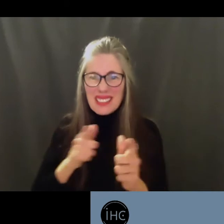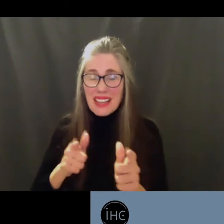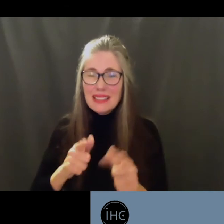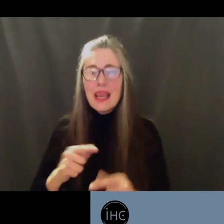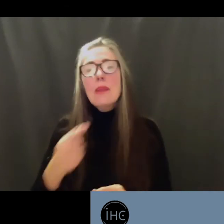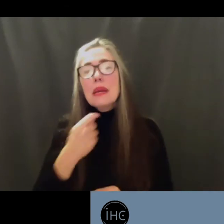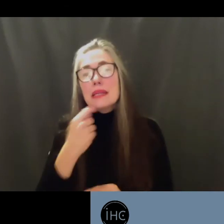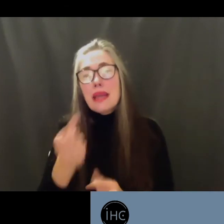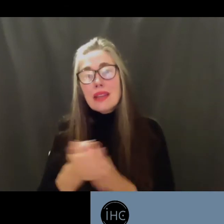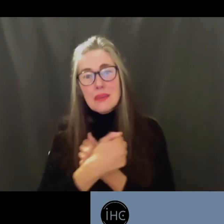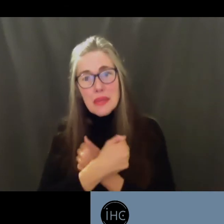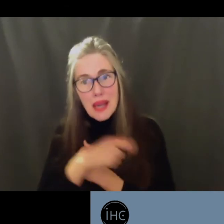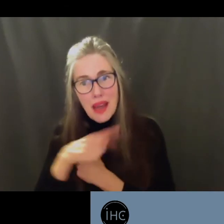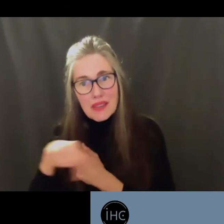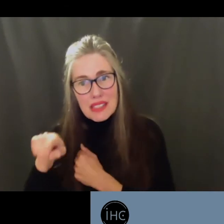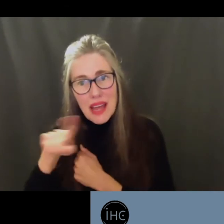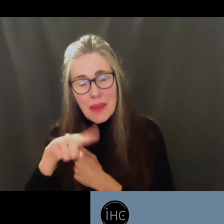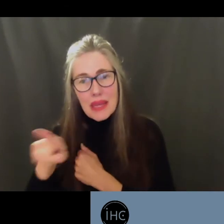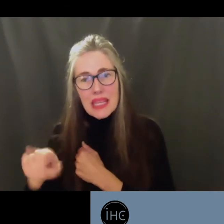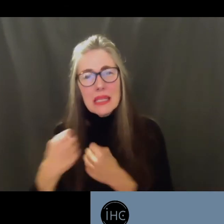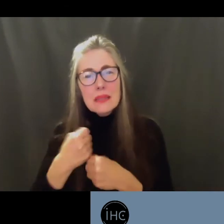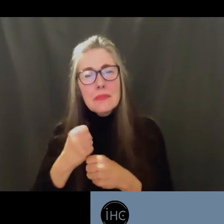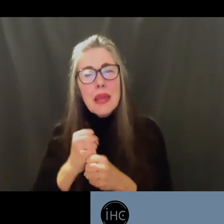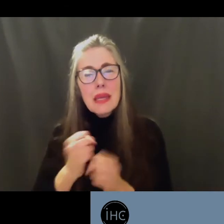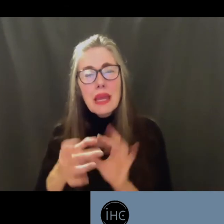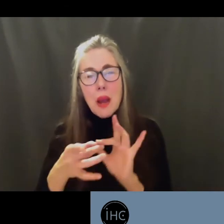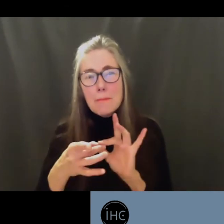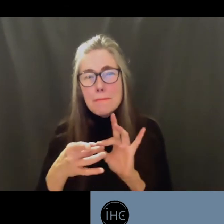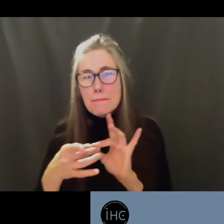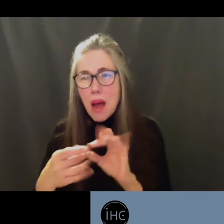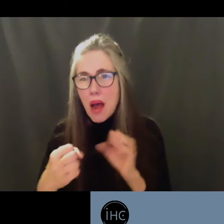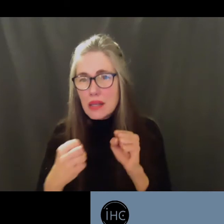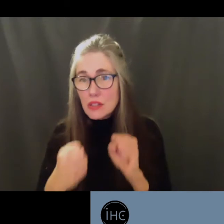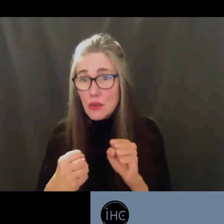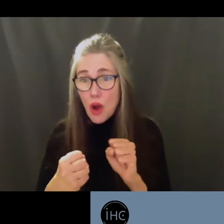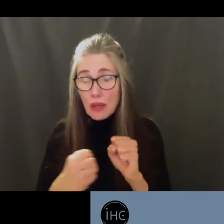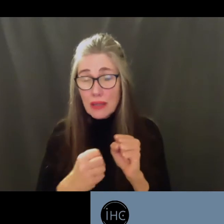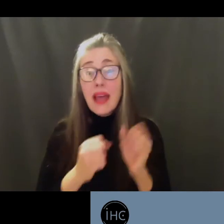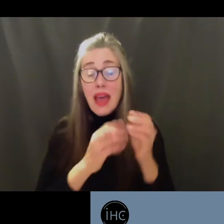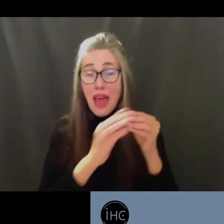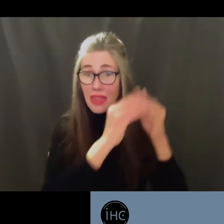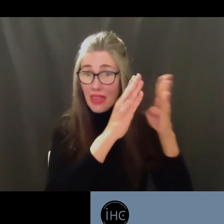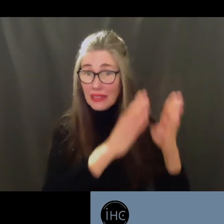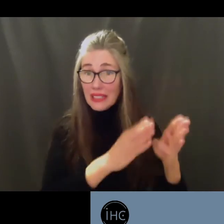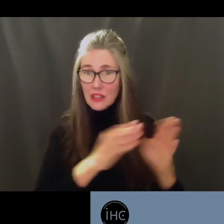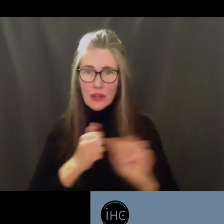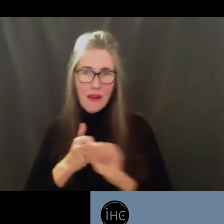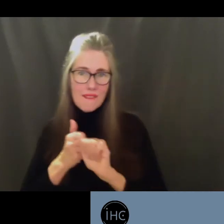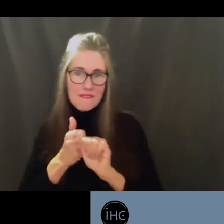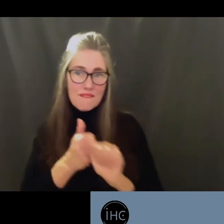is how the bond is strong. The leader-follower bond requires that mix